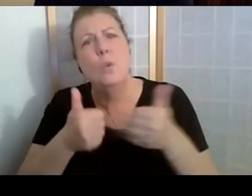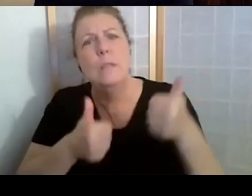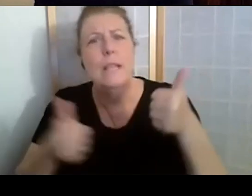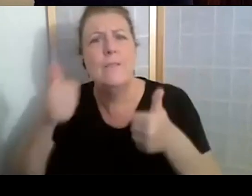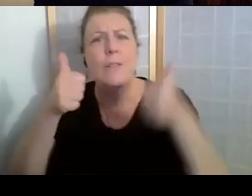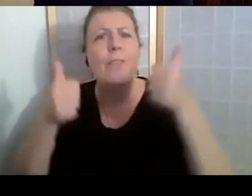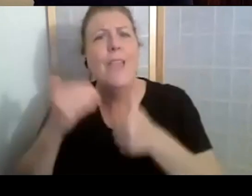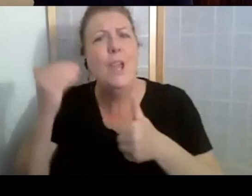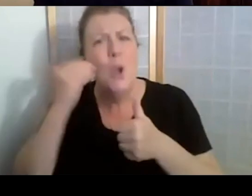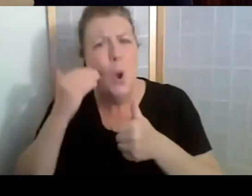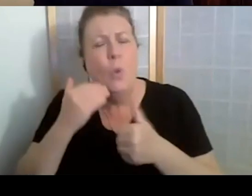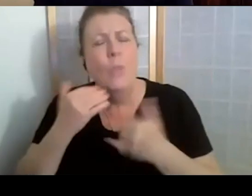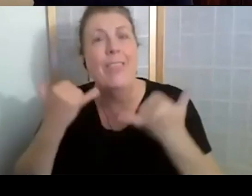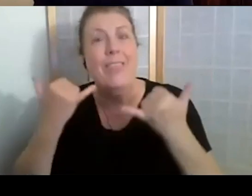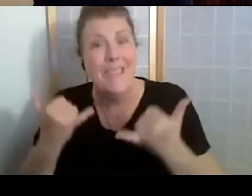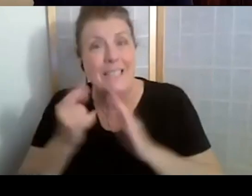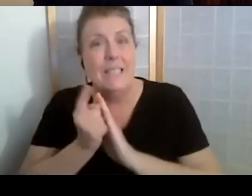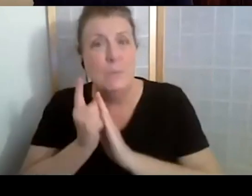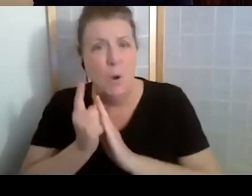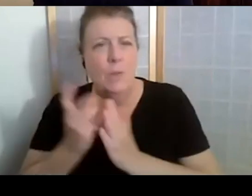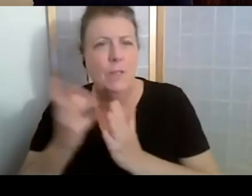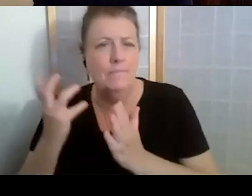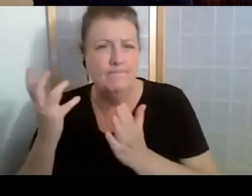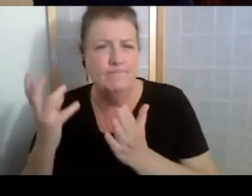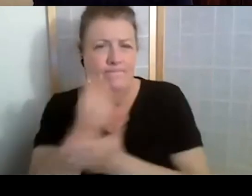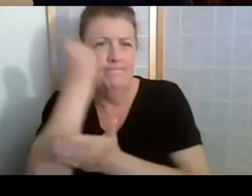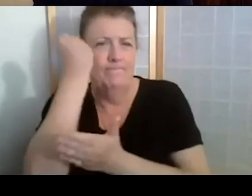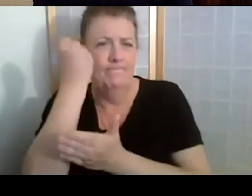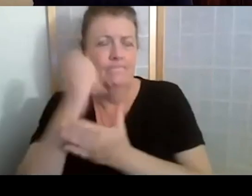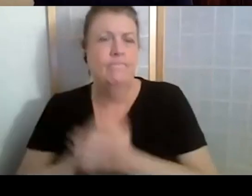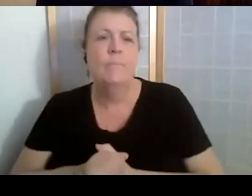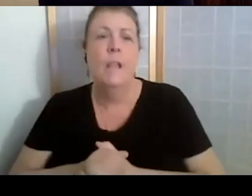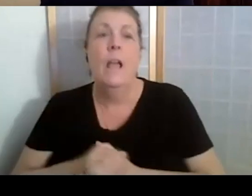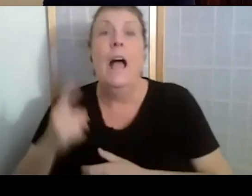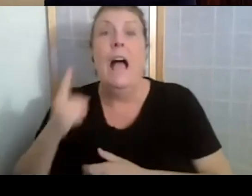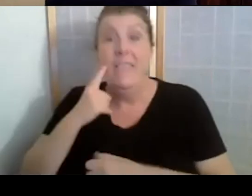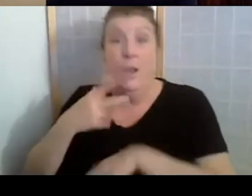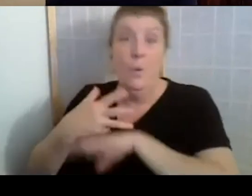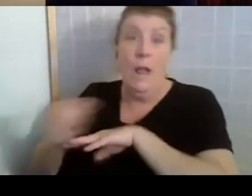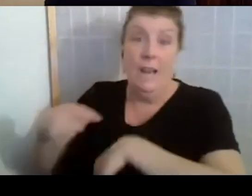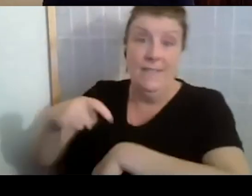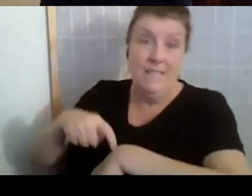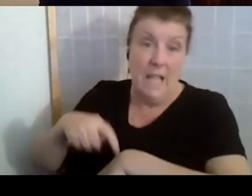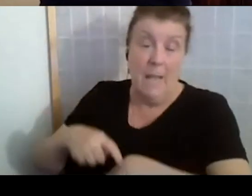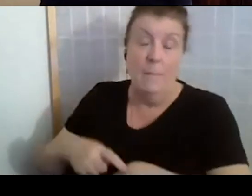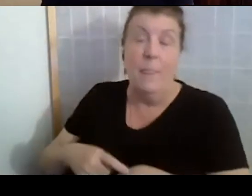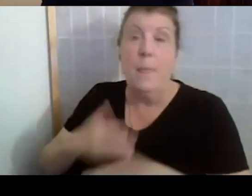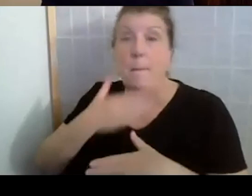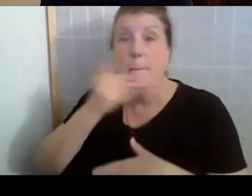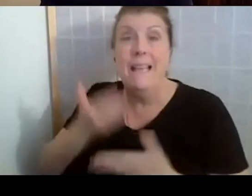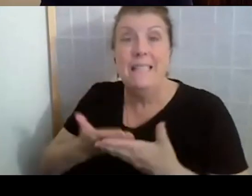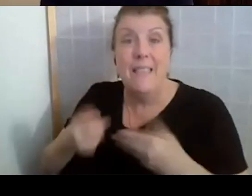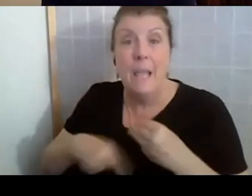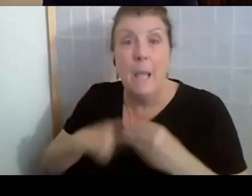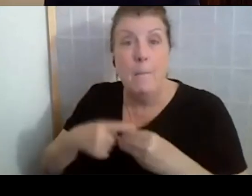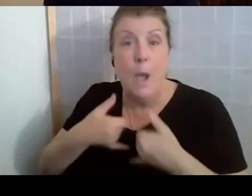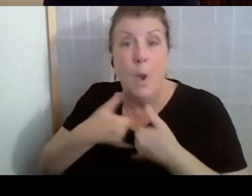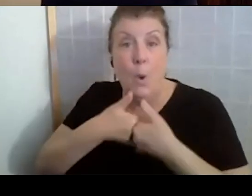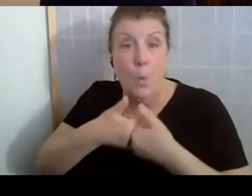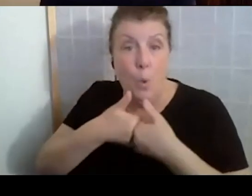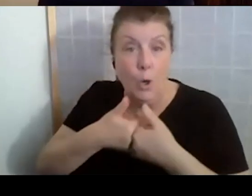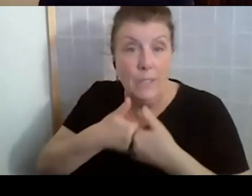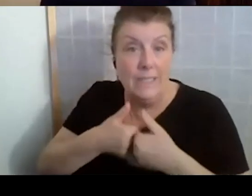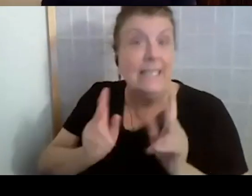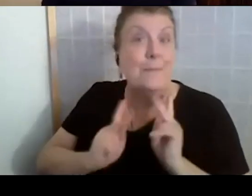We're out of time, but the good thing about awards is viewers. That's the definitely good thing about awards, and I'm so happy that more people will be tuning into all your